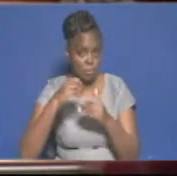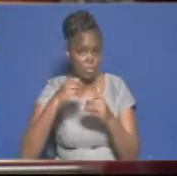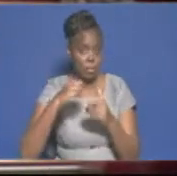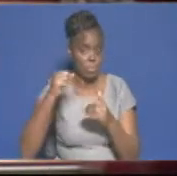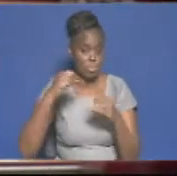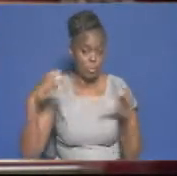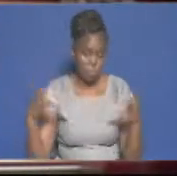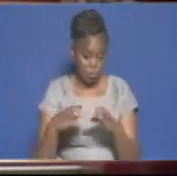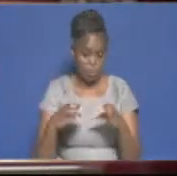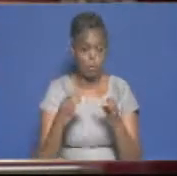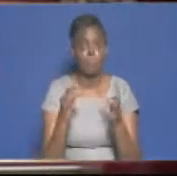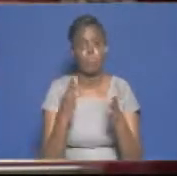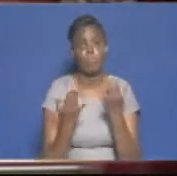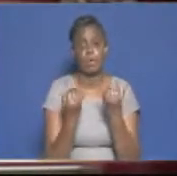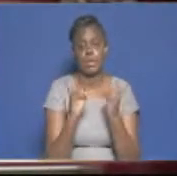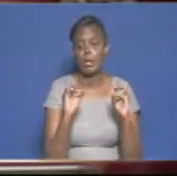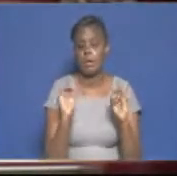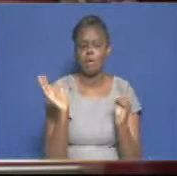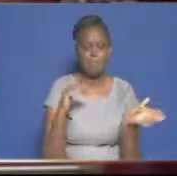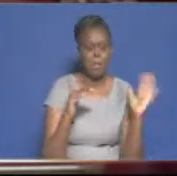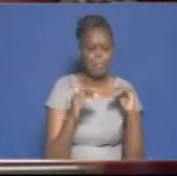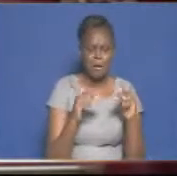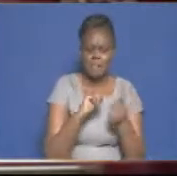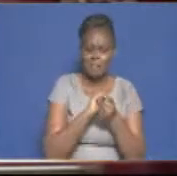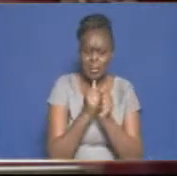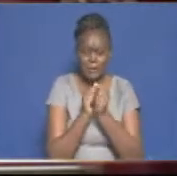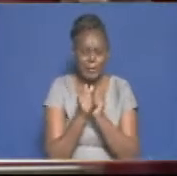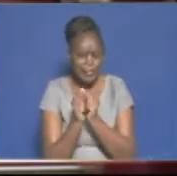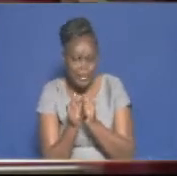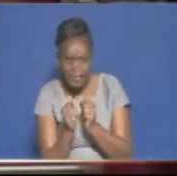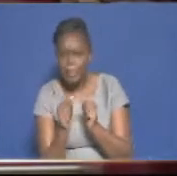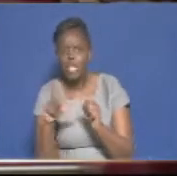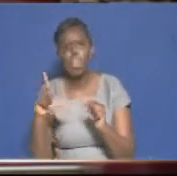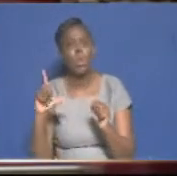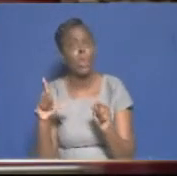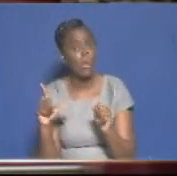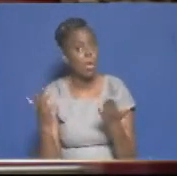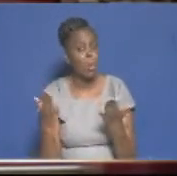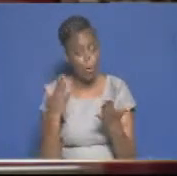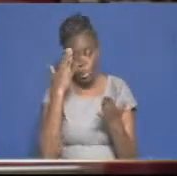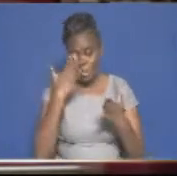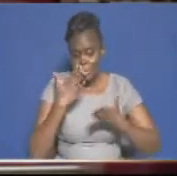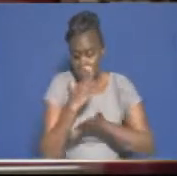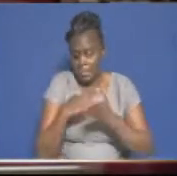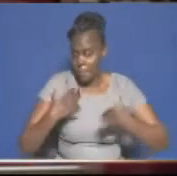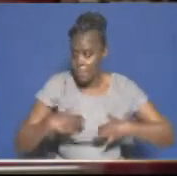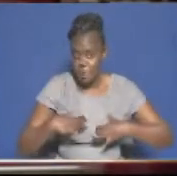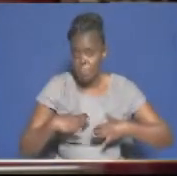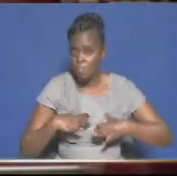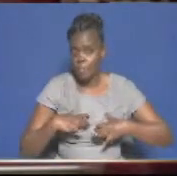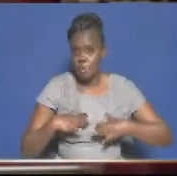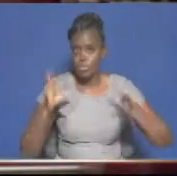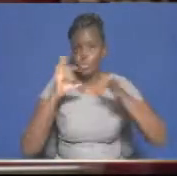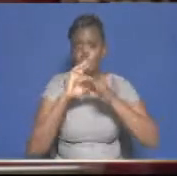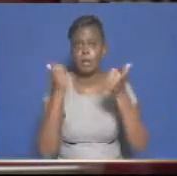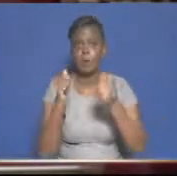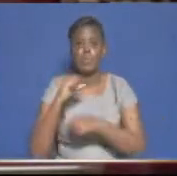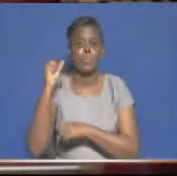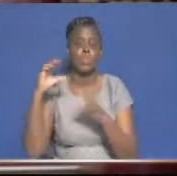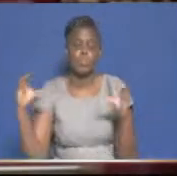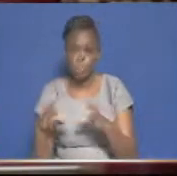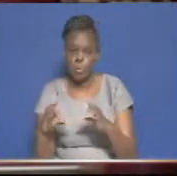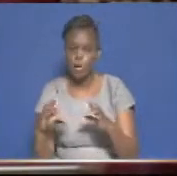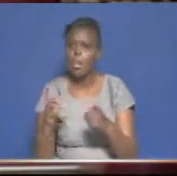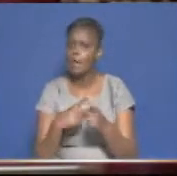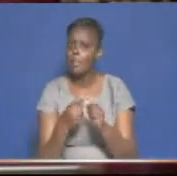independent. Now, if we are to go back and start changing that, we're changing the law because some people have not joined a party, we will